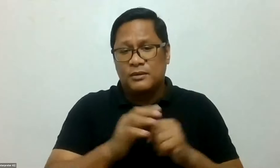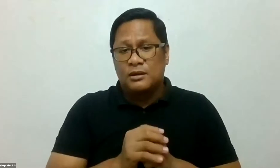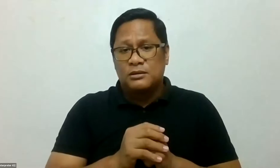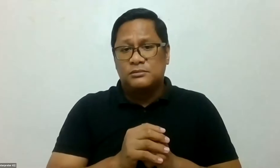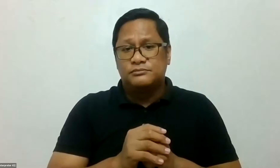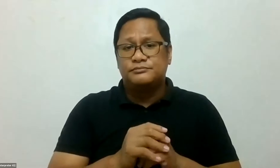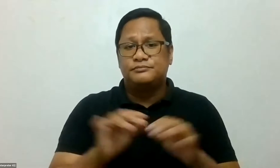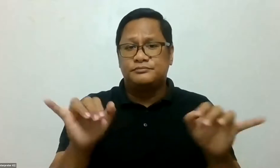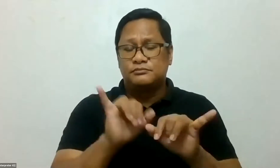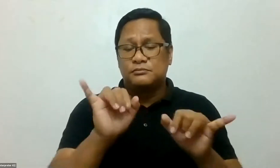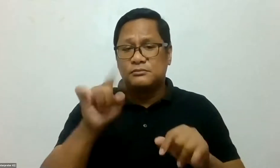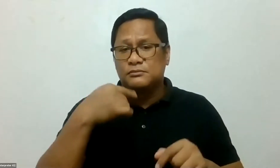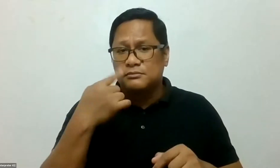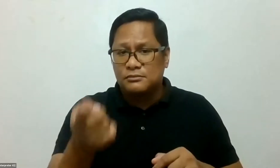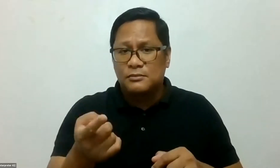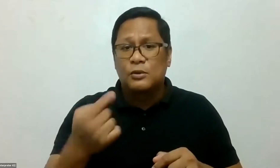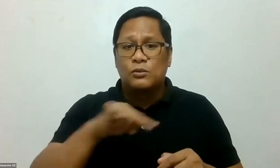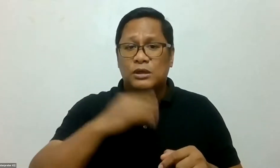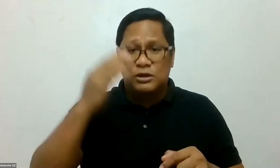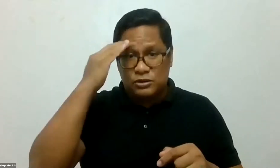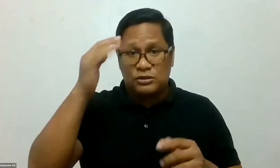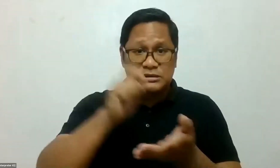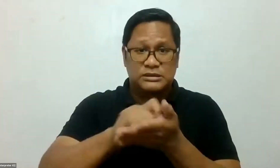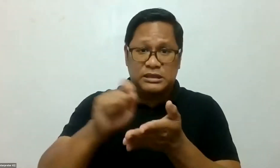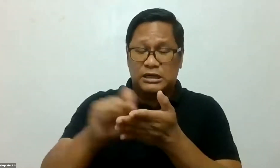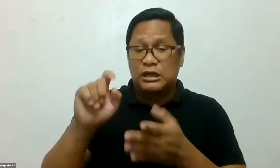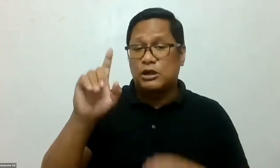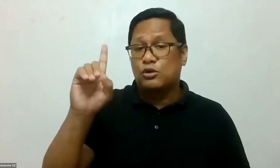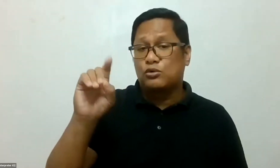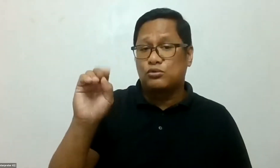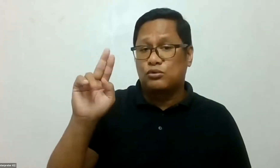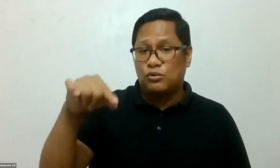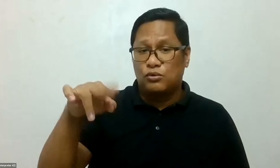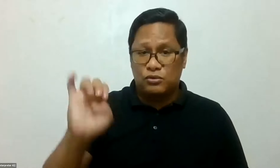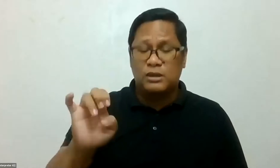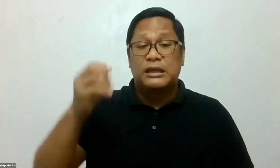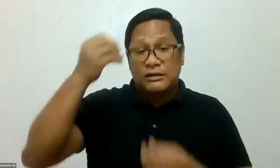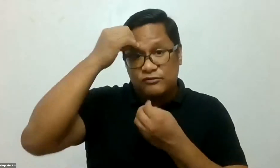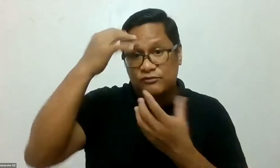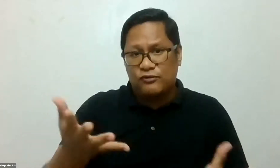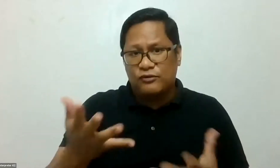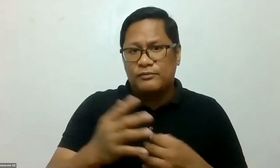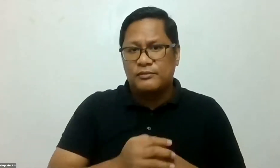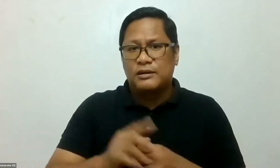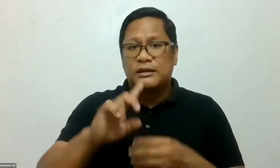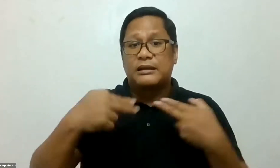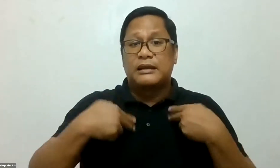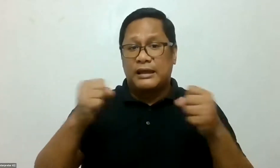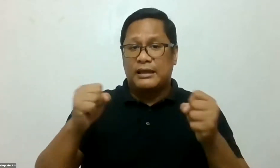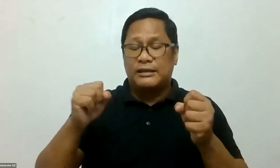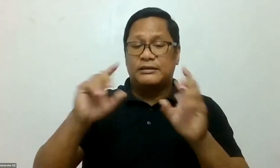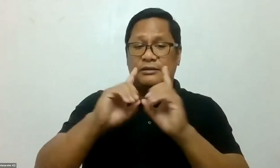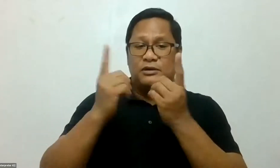course, this was echoed when we wrote the good secretary, Secretary Duque, some weeks back when he mentioned that the health department